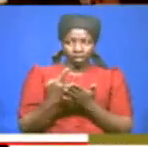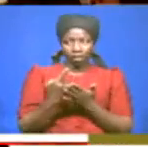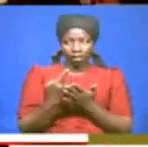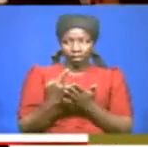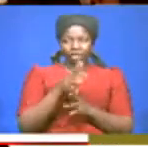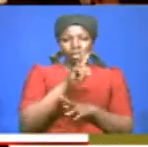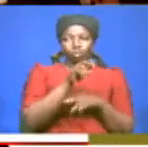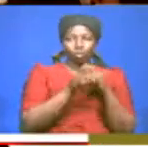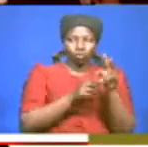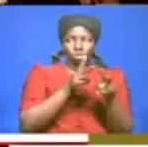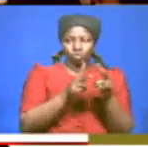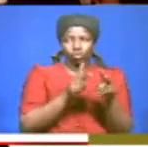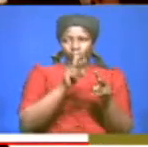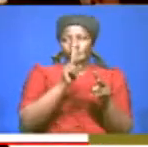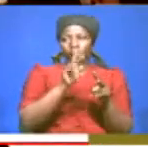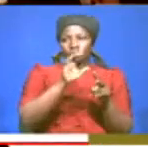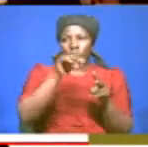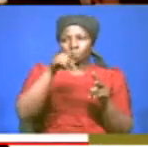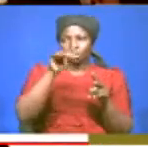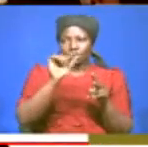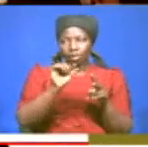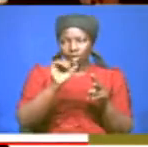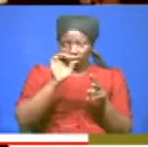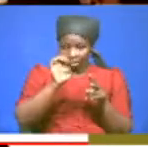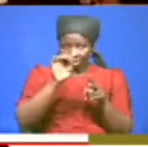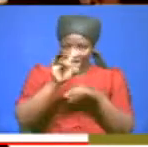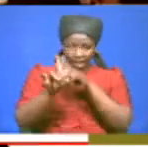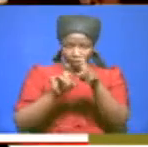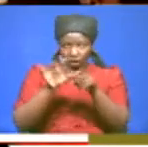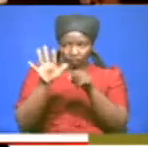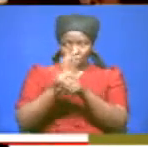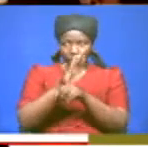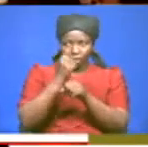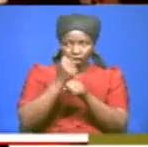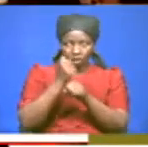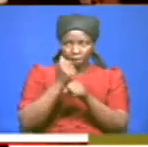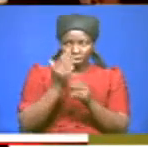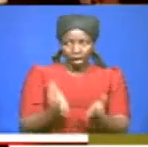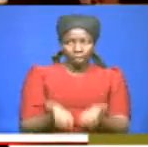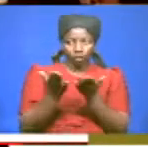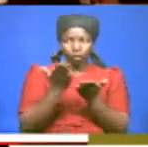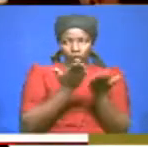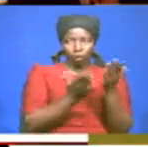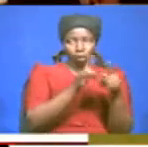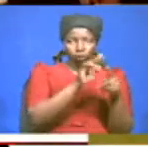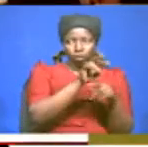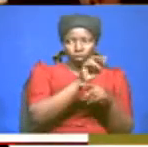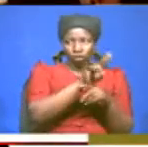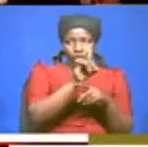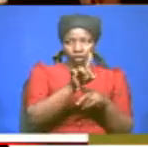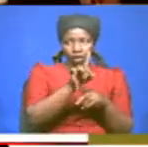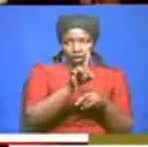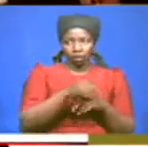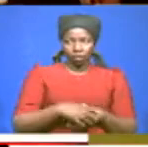2022 KCPE examination, overall performance improved compared to 2021, despite the difficult situation